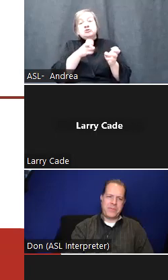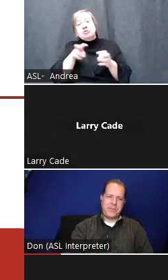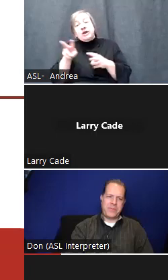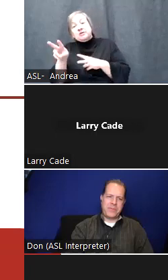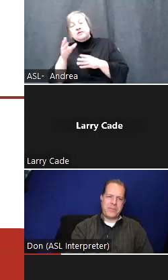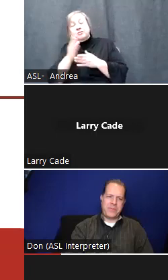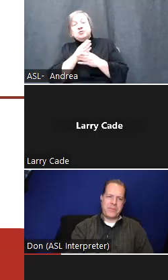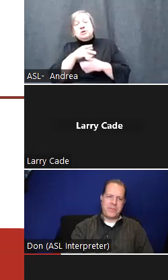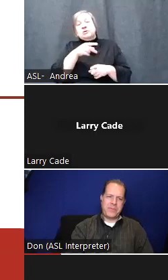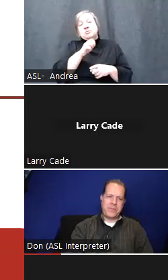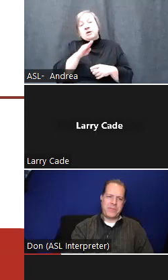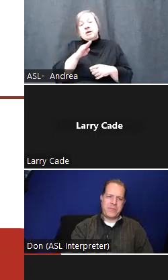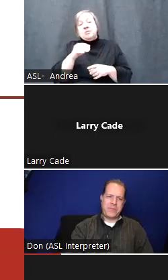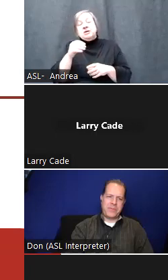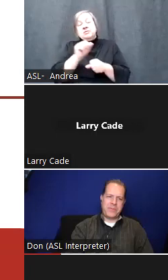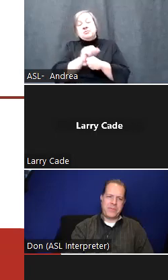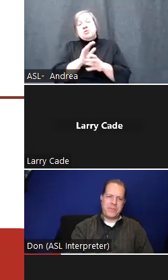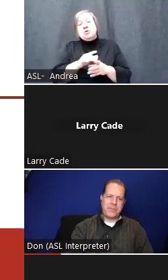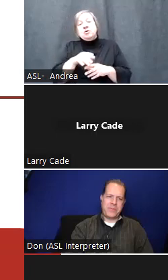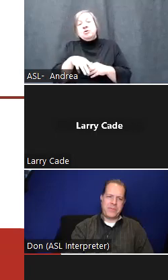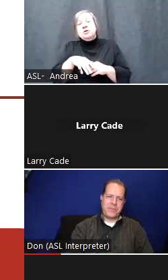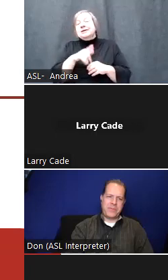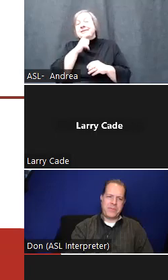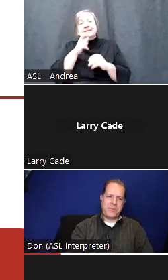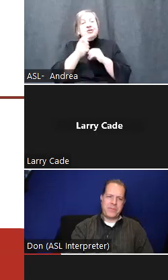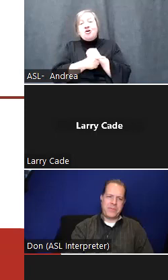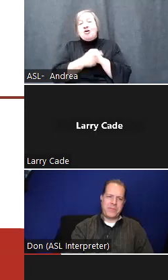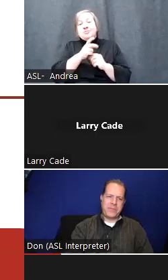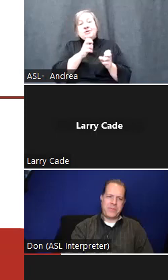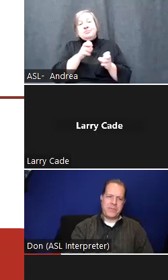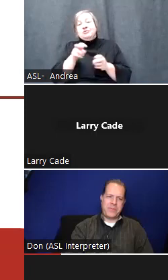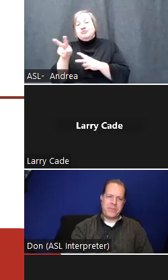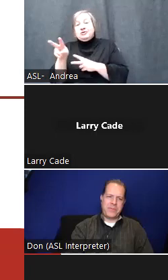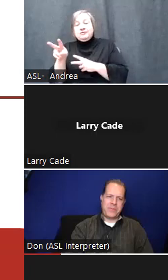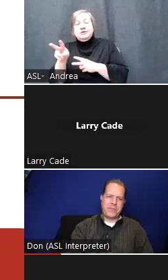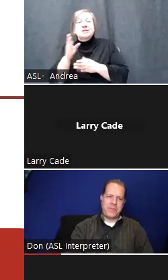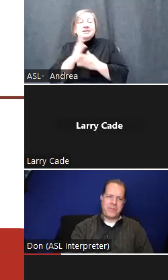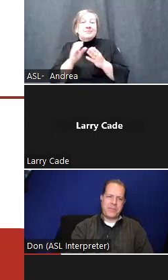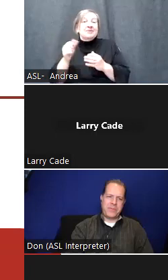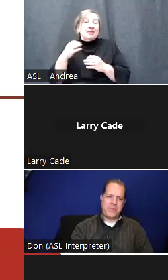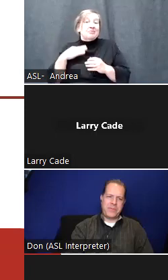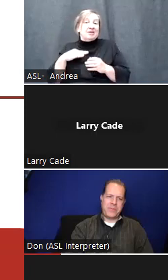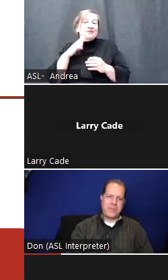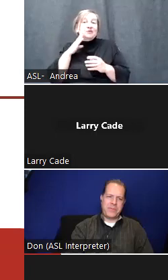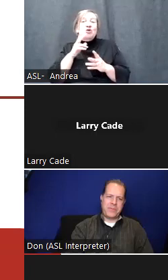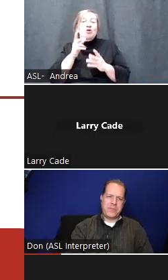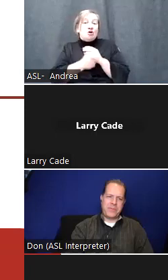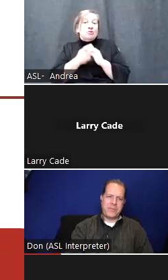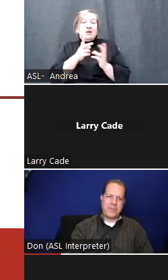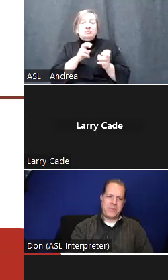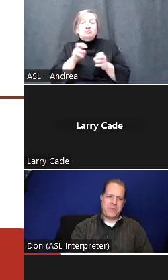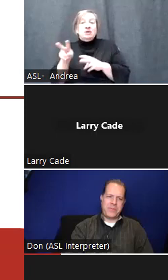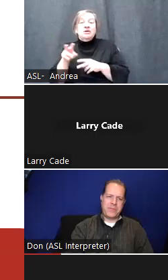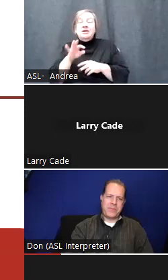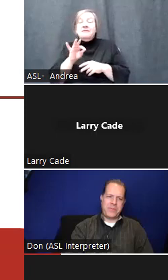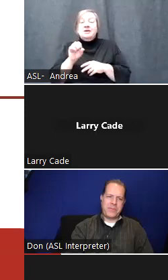is that the FSA and DCAP doesn't transfer automatically. I believe some of the other benefits do, but that is not the case with FSA